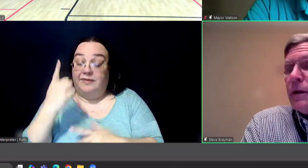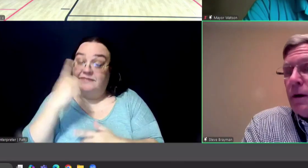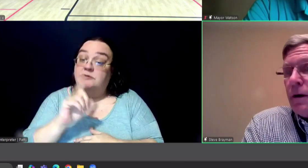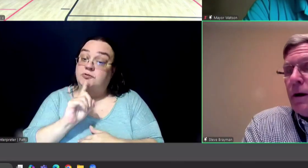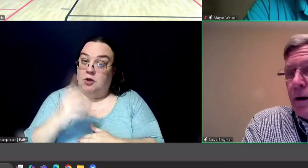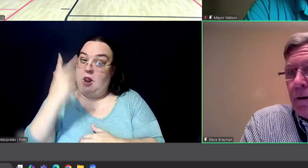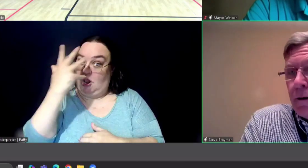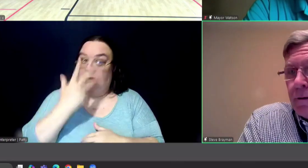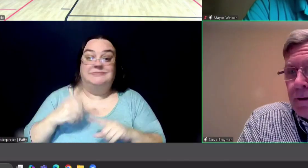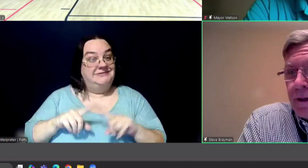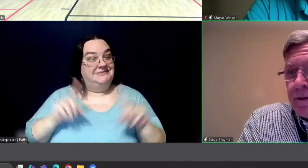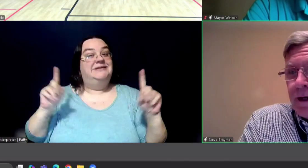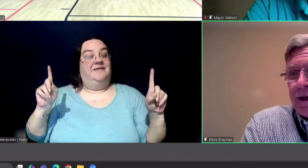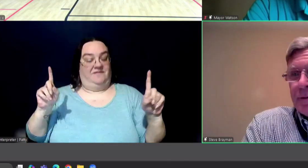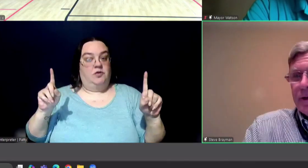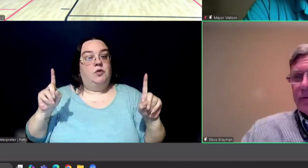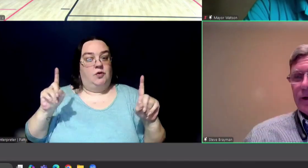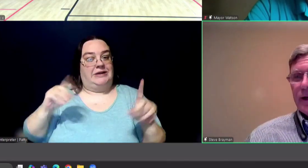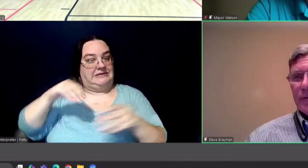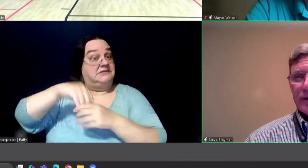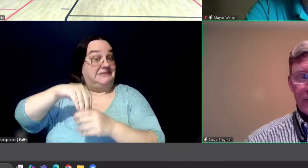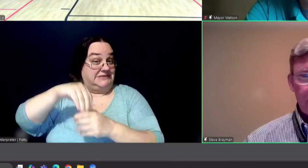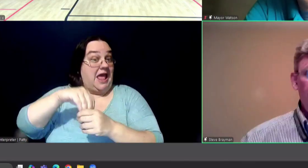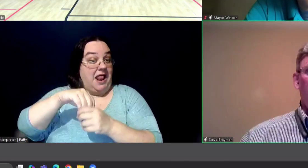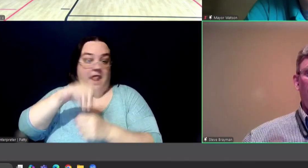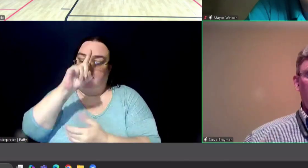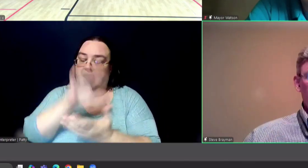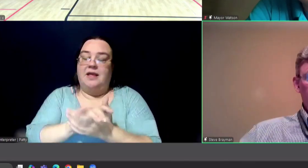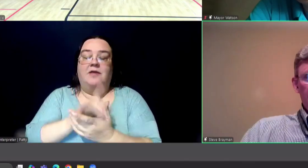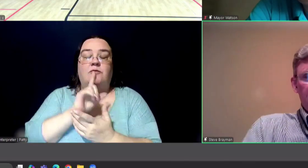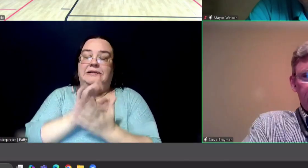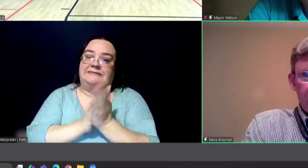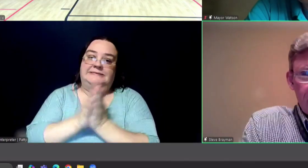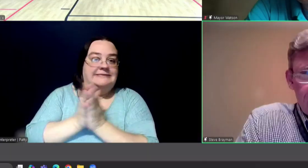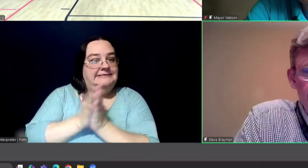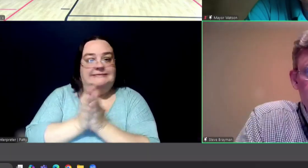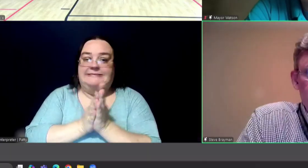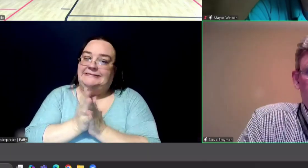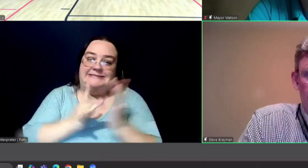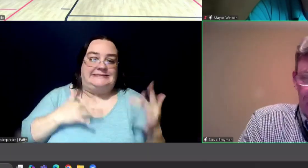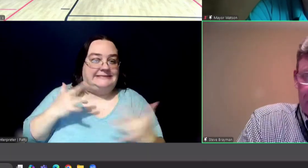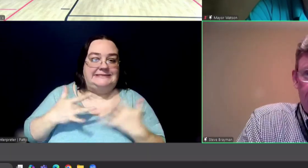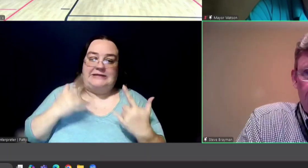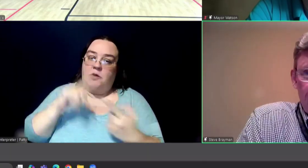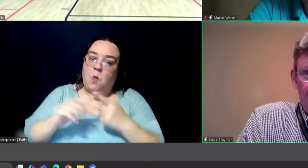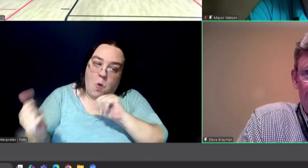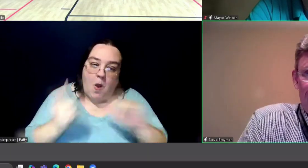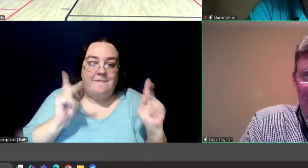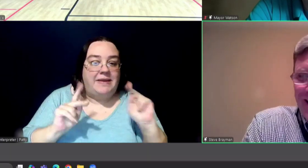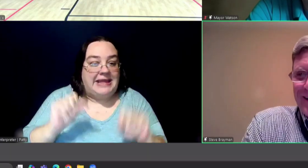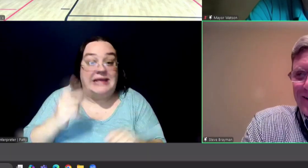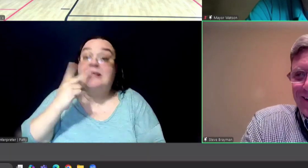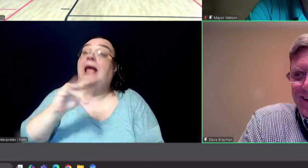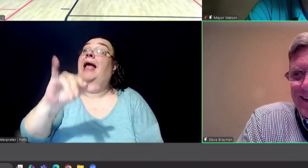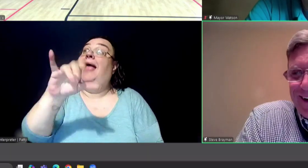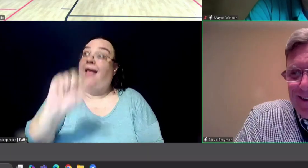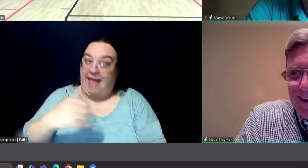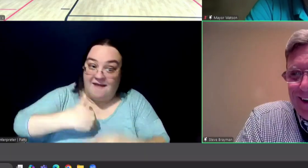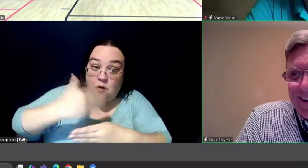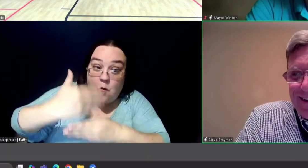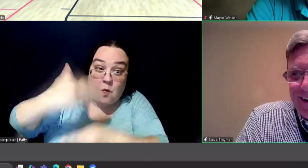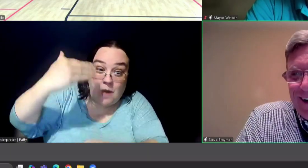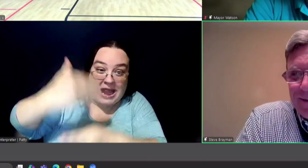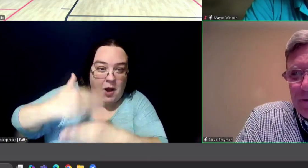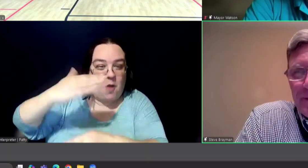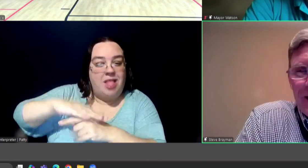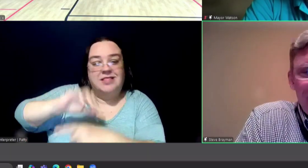different on the inside, I believe. I can't wait till all the public can see it. Yes, there are windows. They're on the south